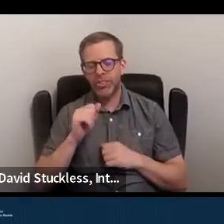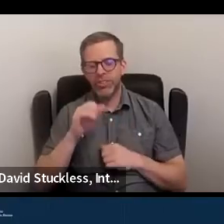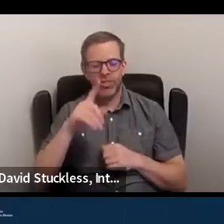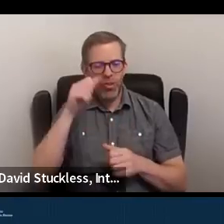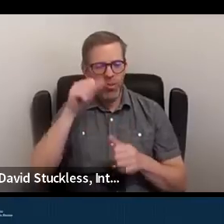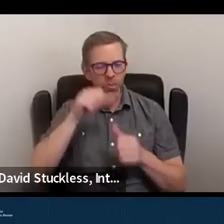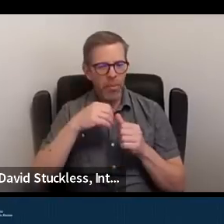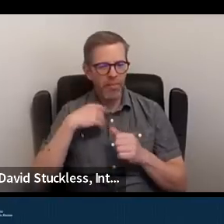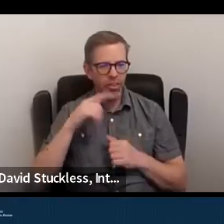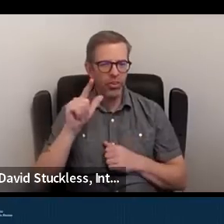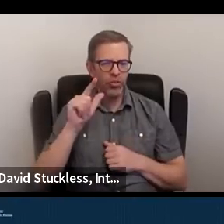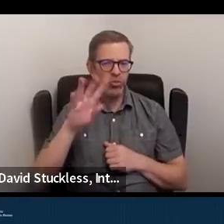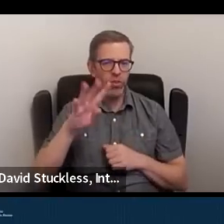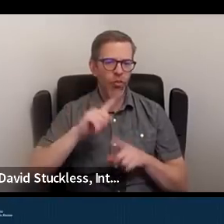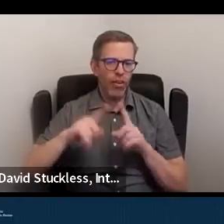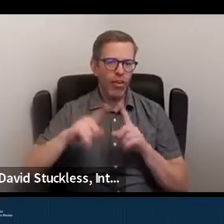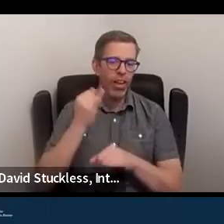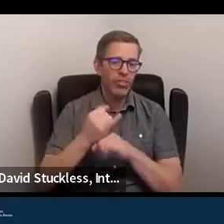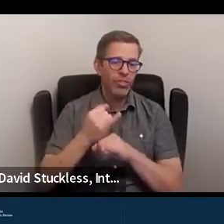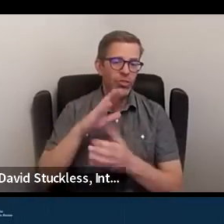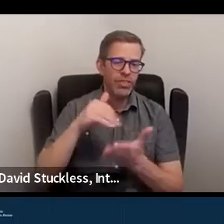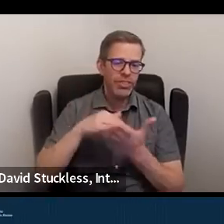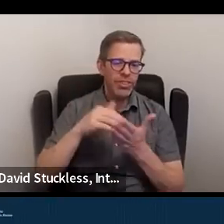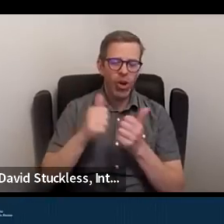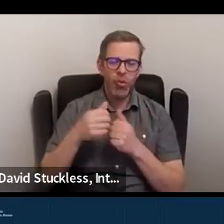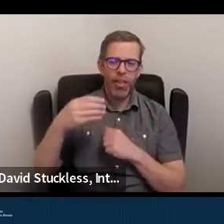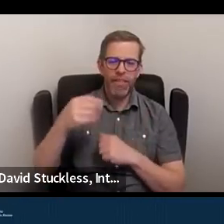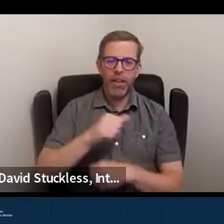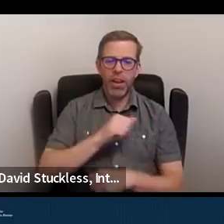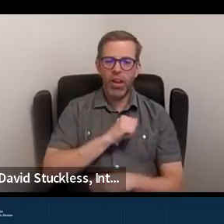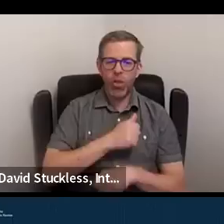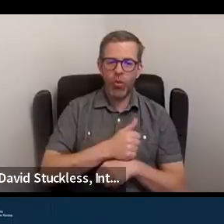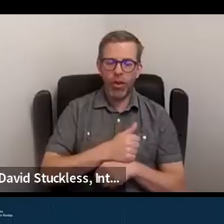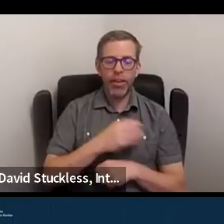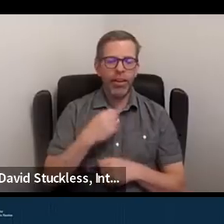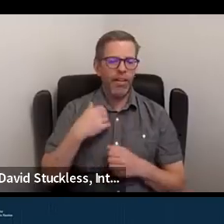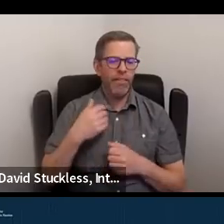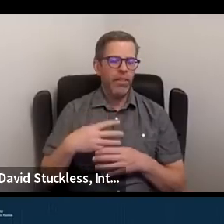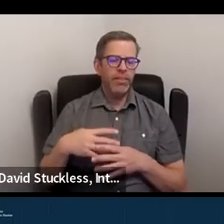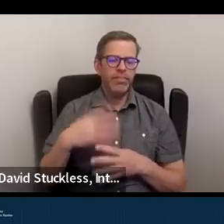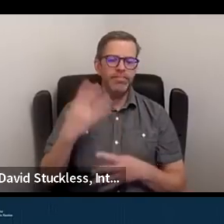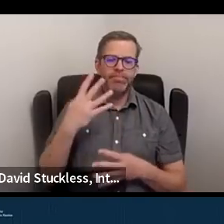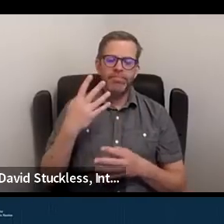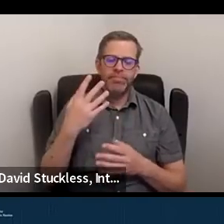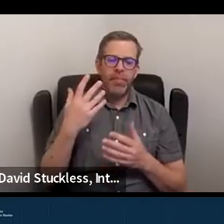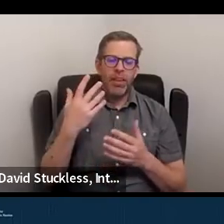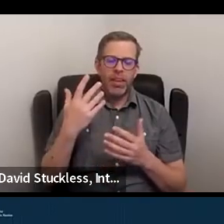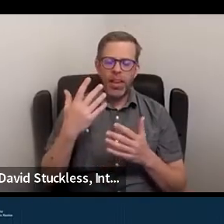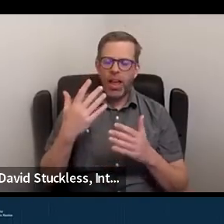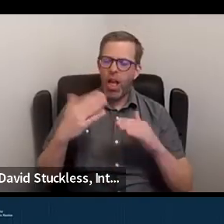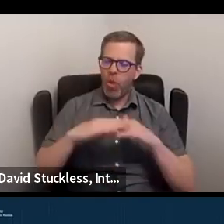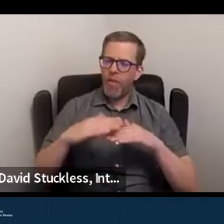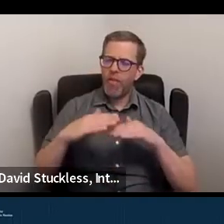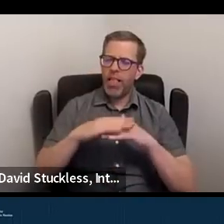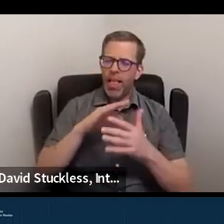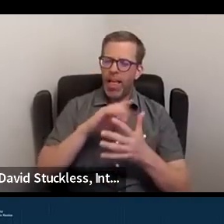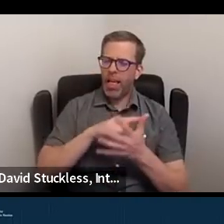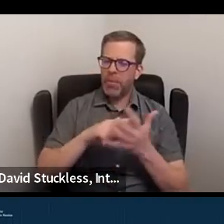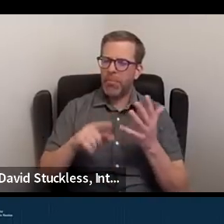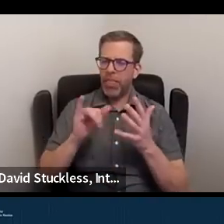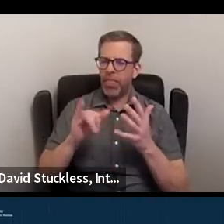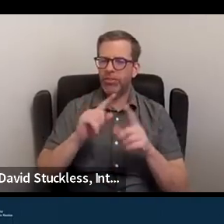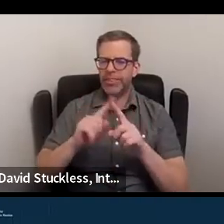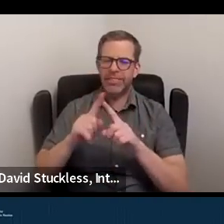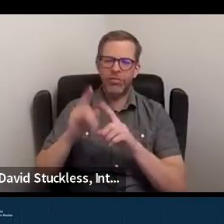there are 24 institutes and centers with funding authority, and there is a degree of overlap between all of those